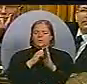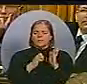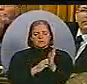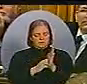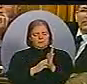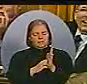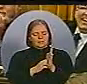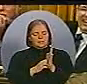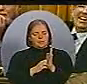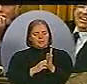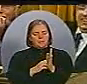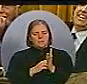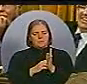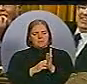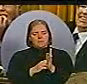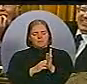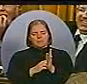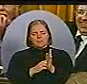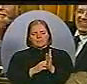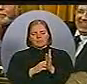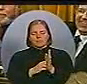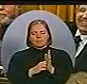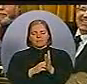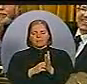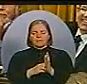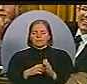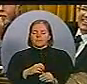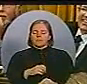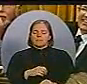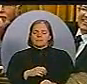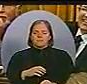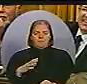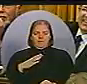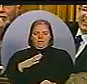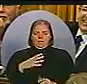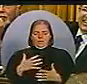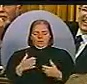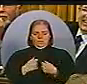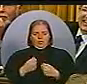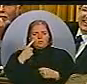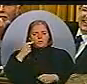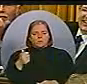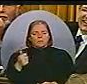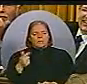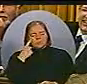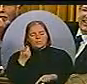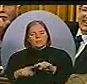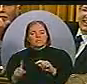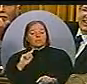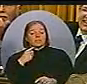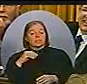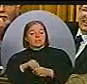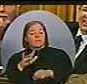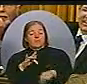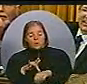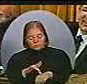hypocrisy. I read right here from this report that says of him, this was the first hint of what the Commission considers to be inappropriate involvement by a Member of